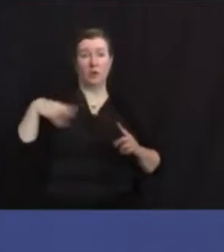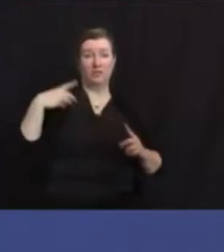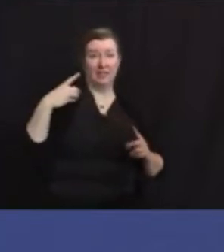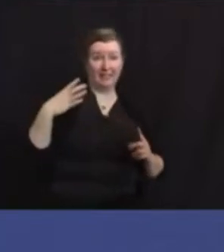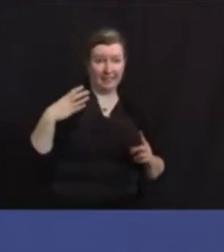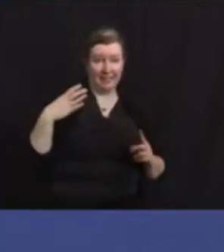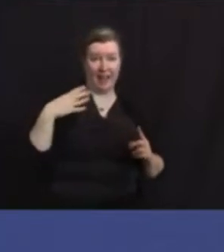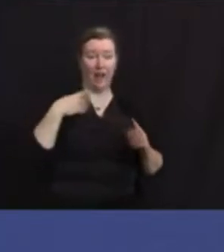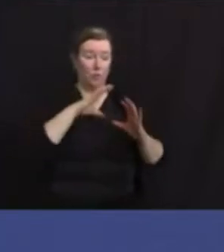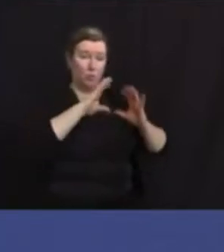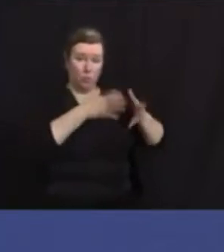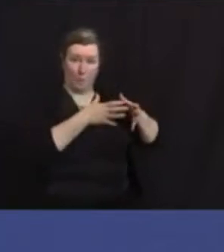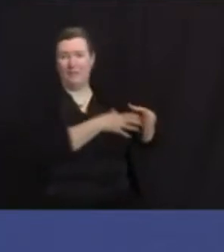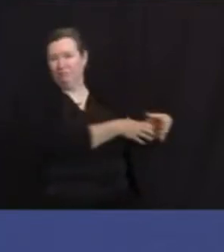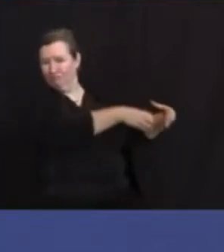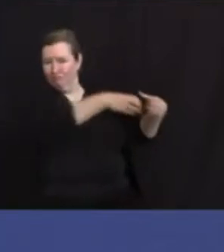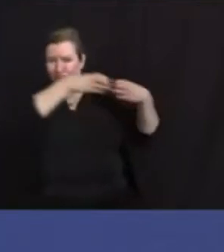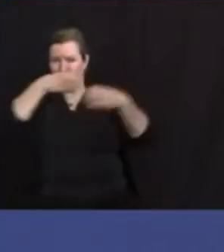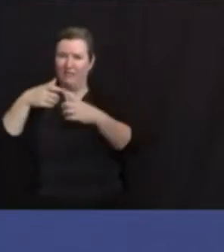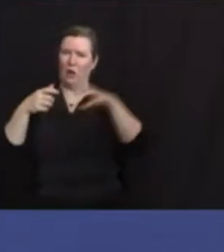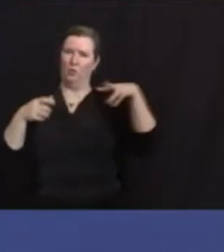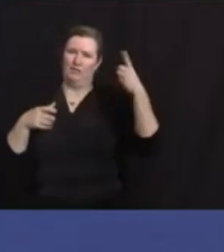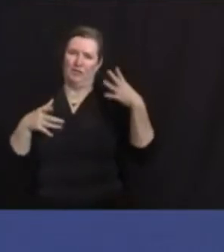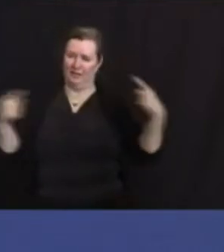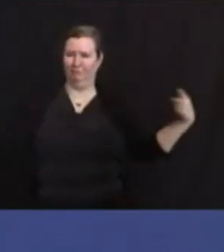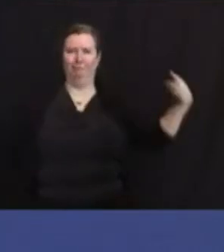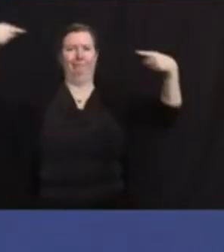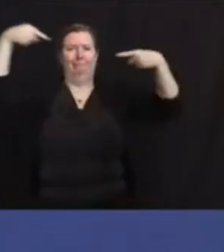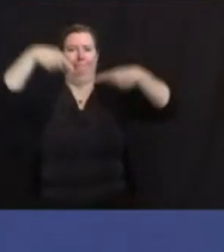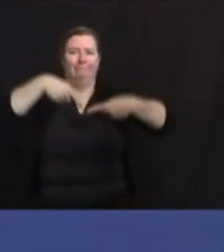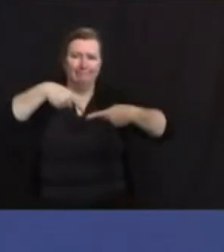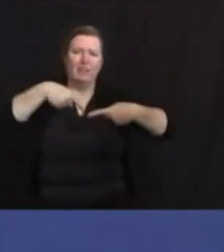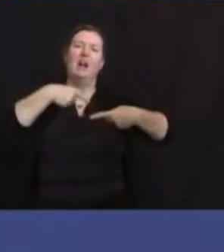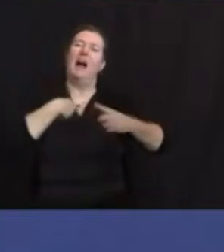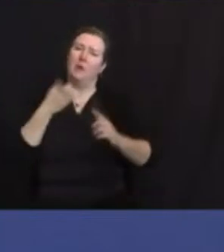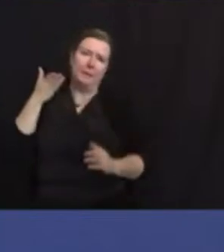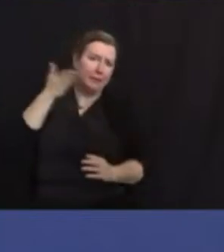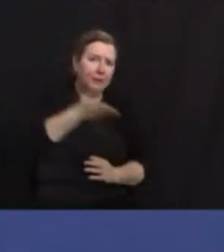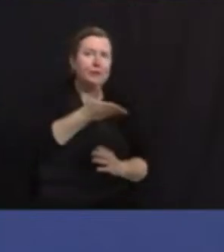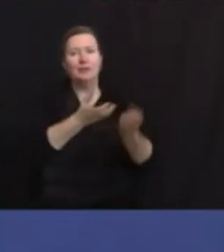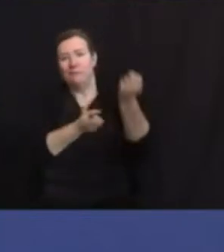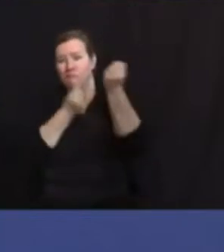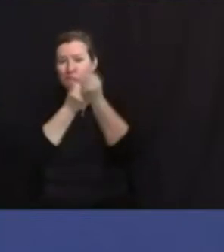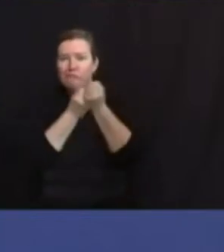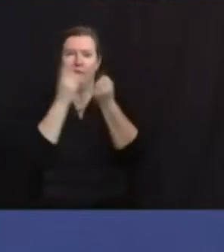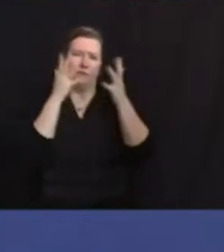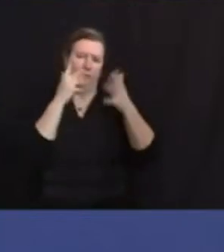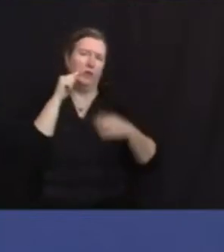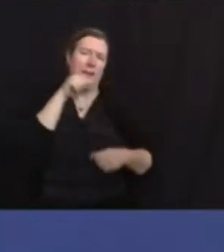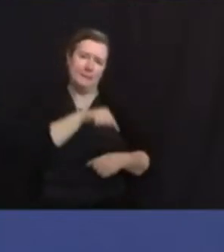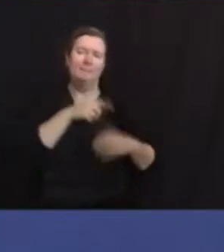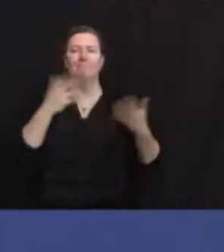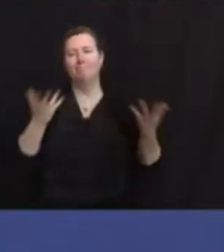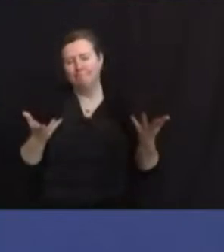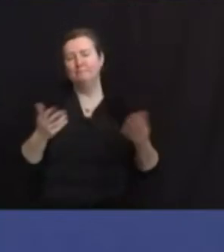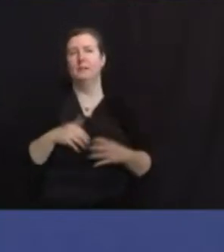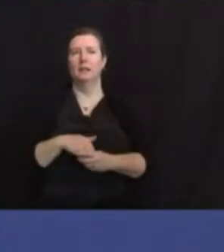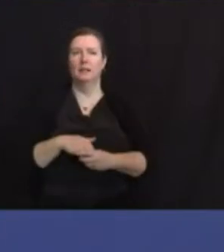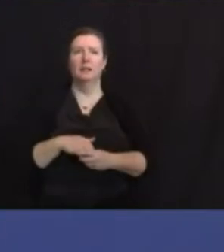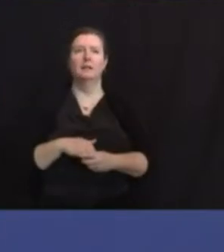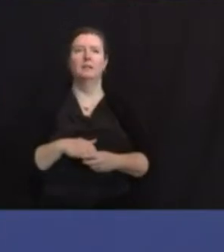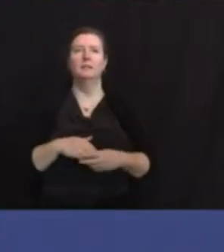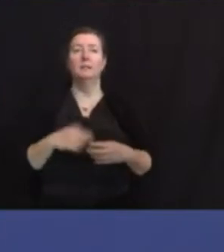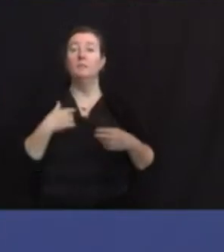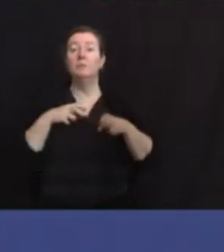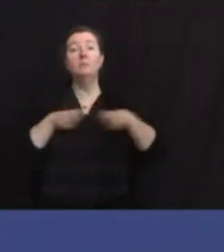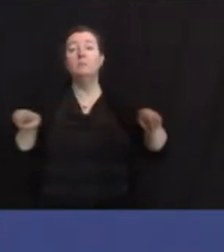different locations around the state, and they've done an extraordinary job. I'm honored to be joined today by the guy to my right, Deputy Commissioner of